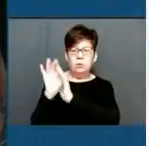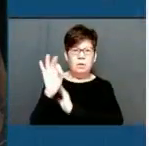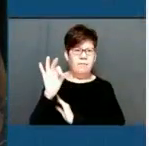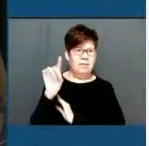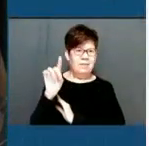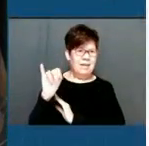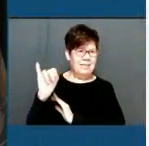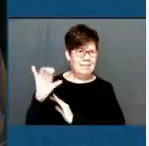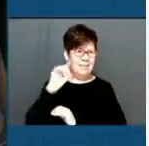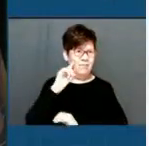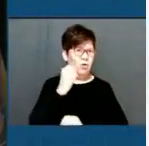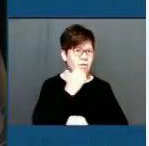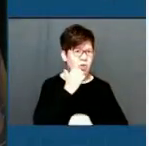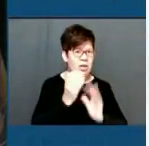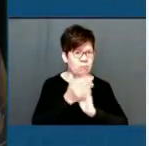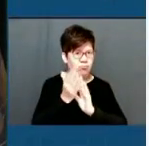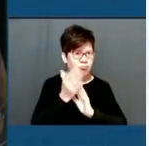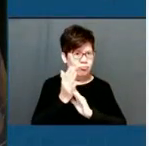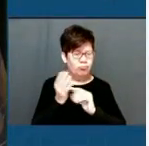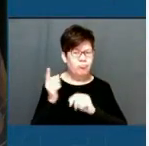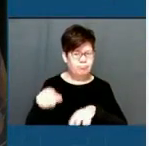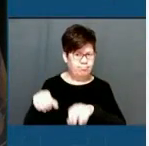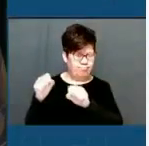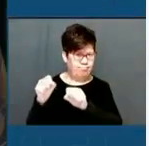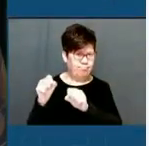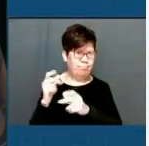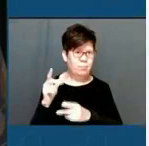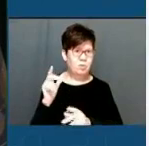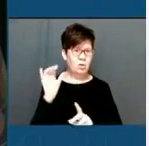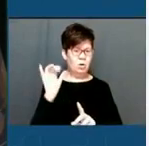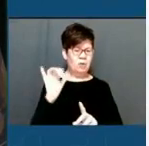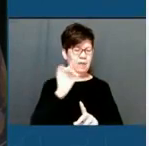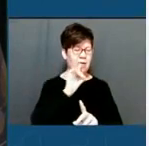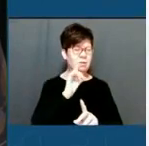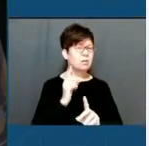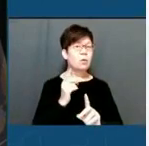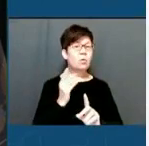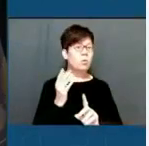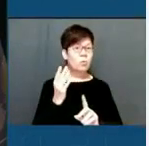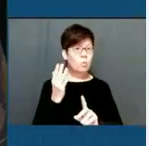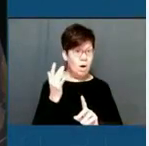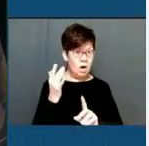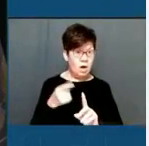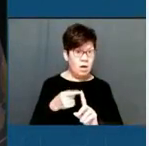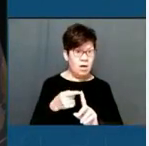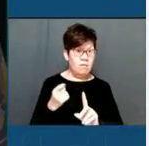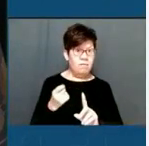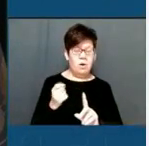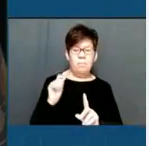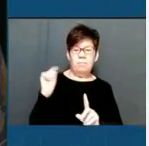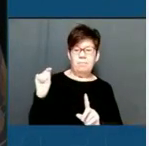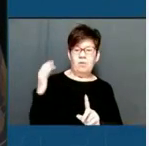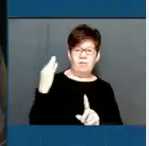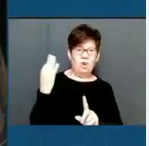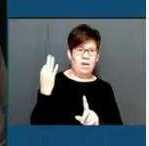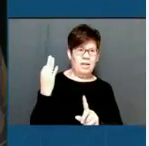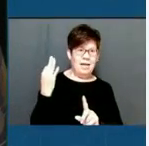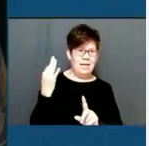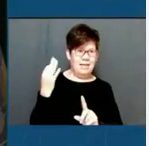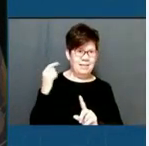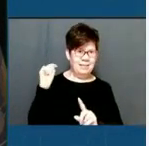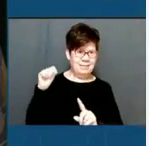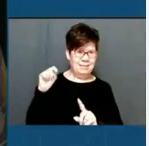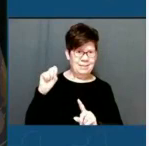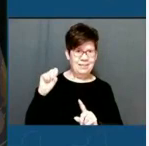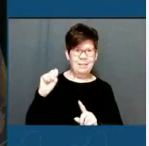day-to-day operations, and this all is in the aftermath of what happened we saw on Friday unfolding with